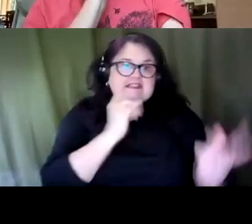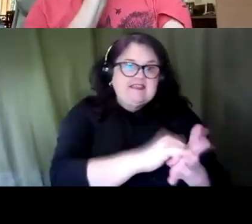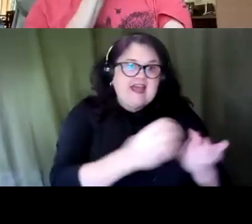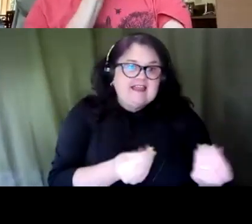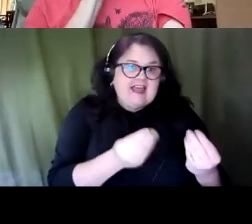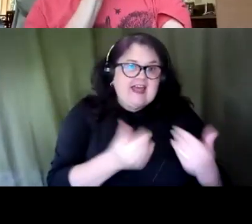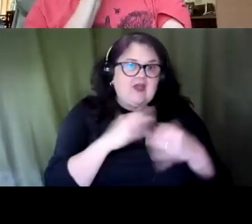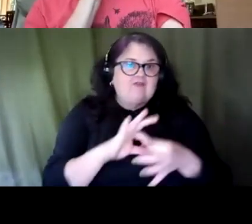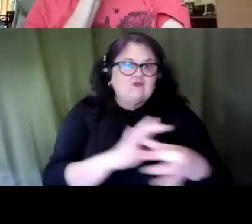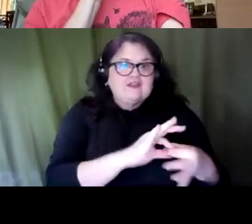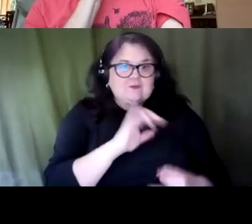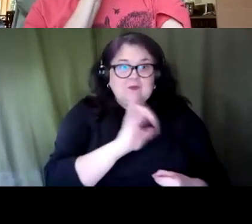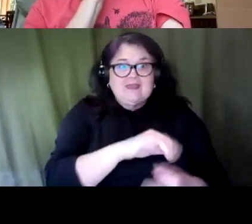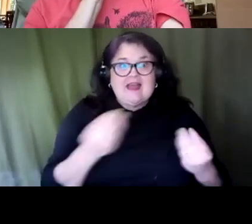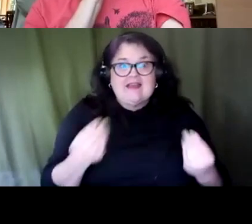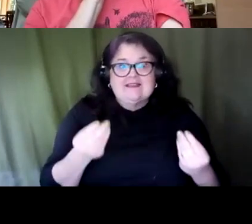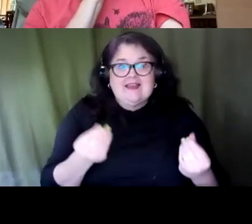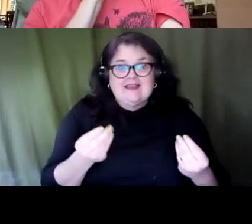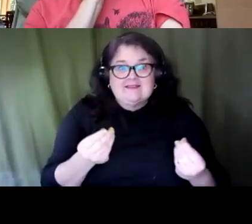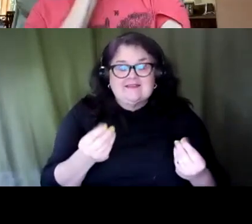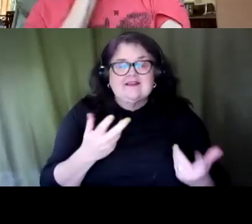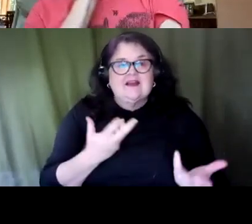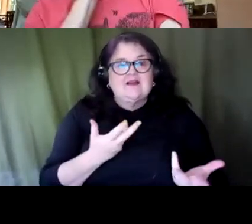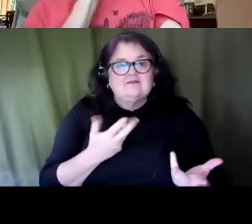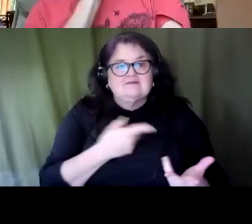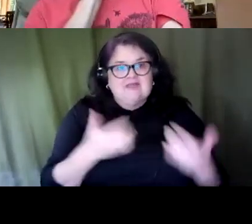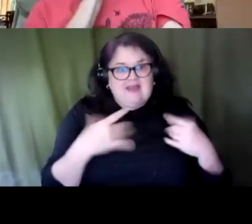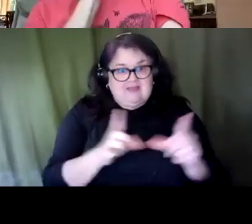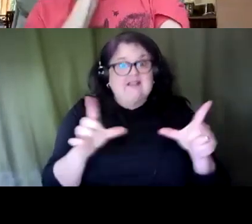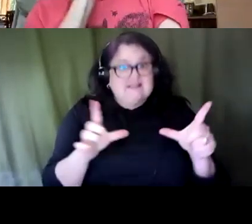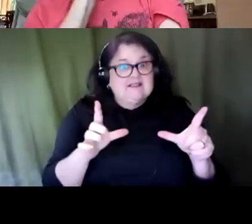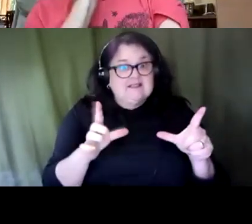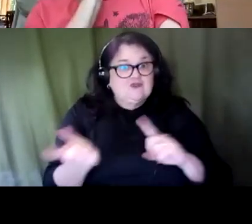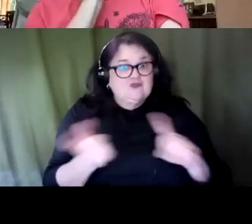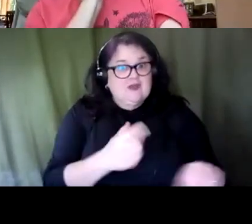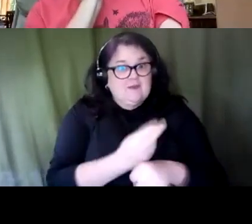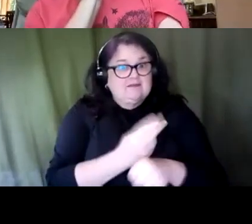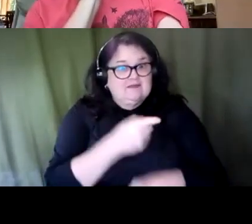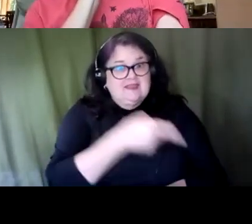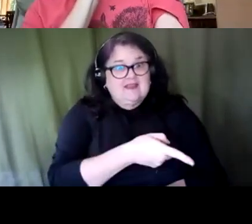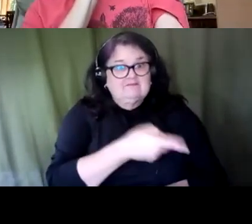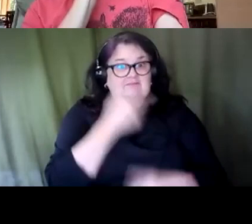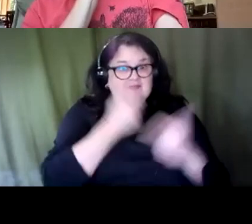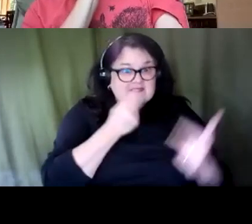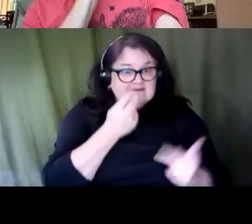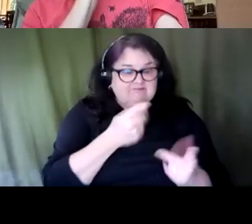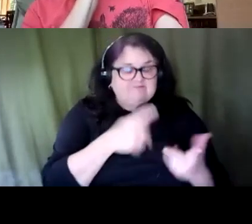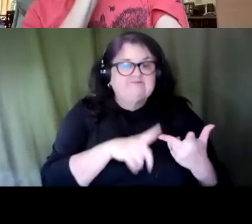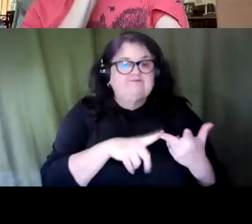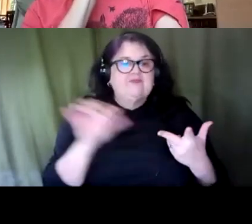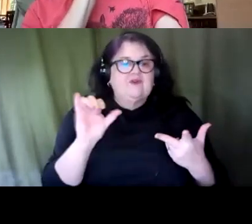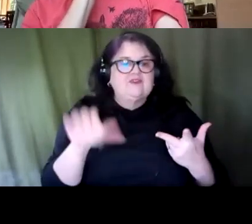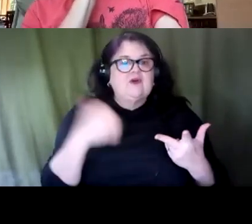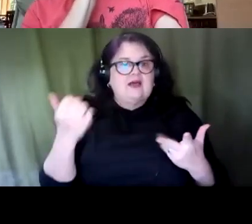a relationship with it, who have licenses to come access it and visit. There's also others who